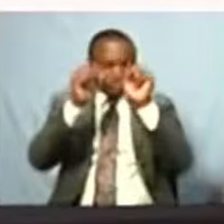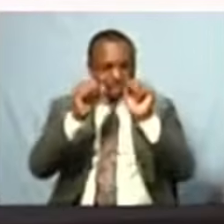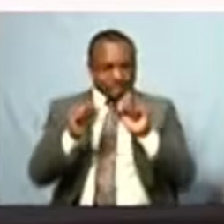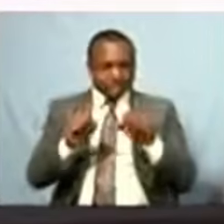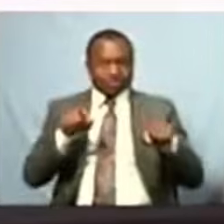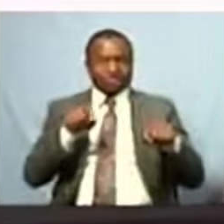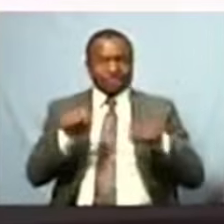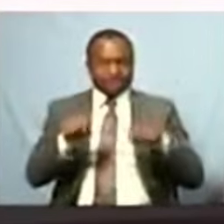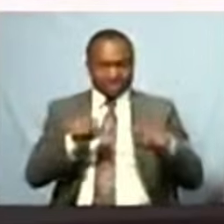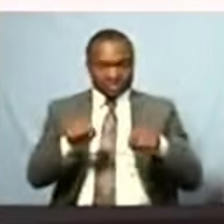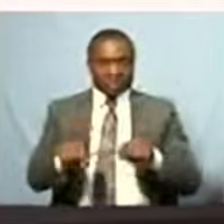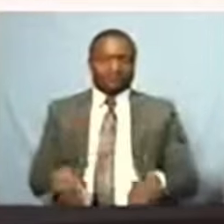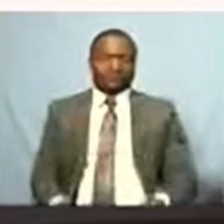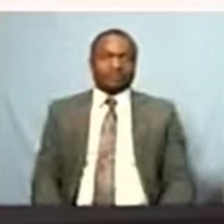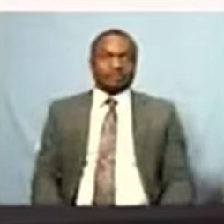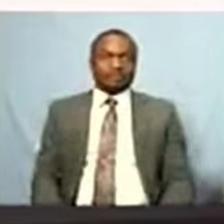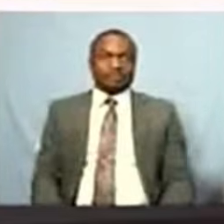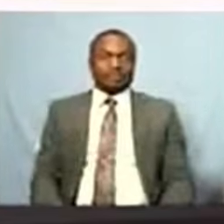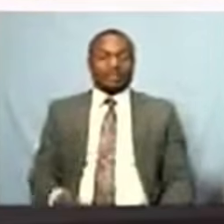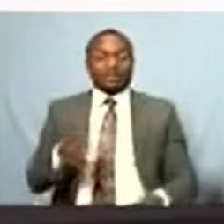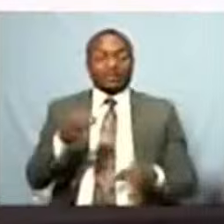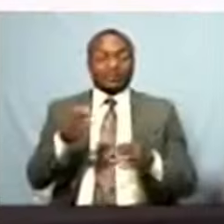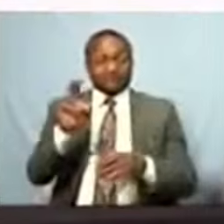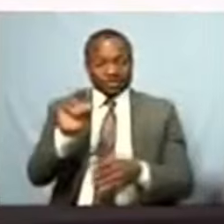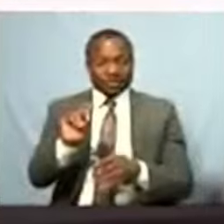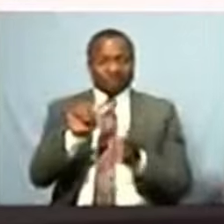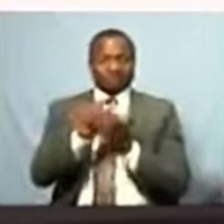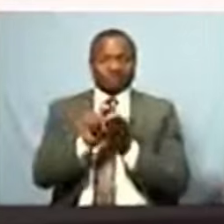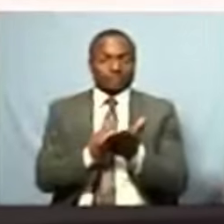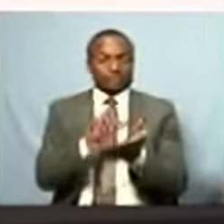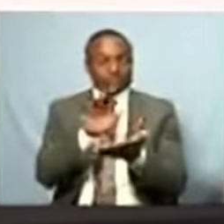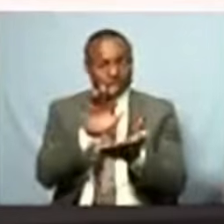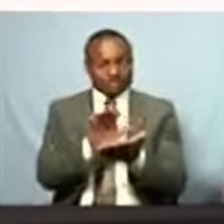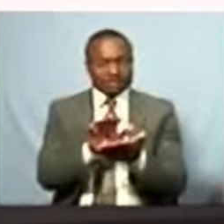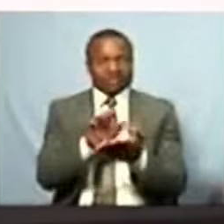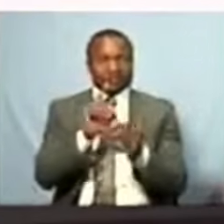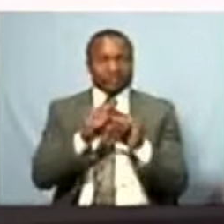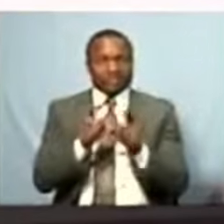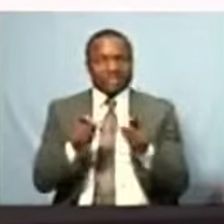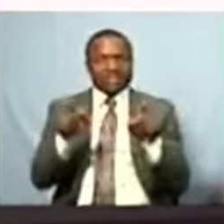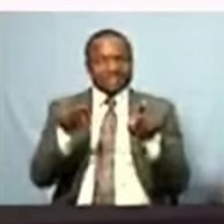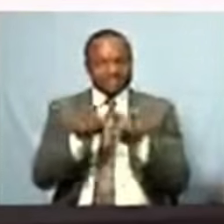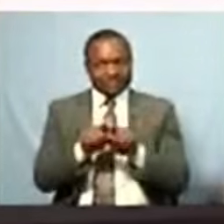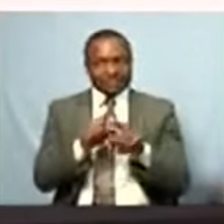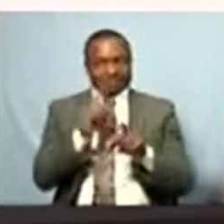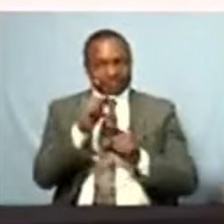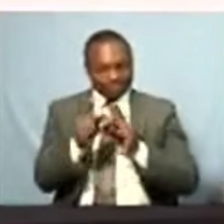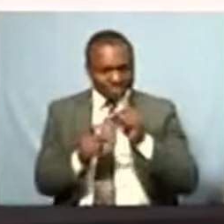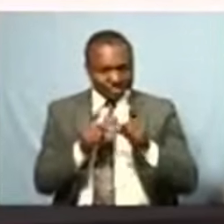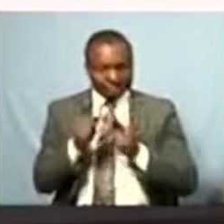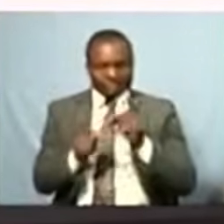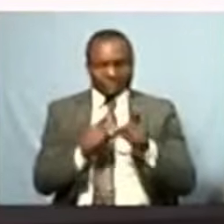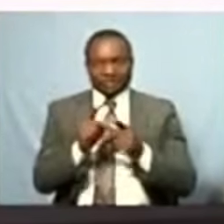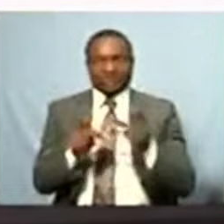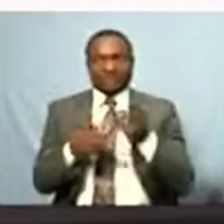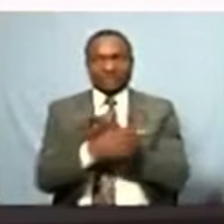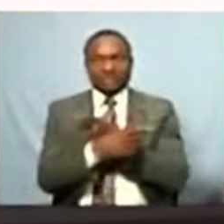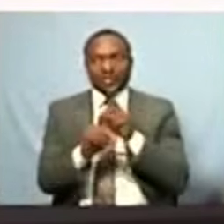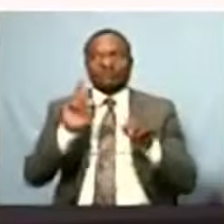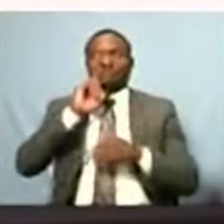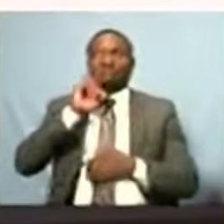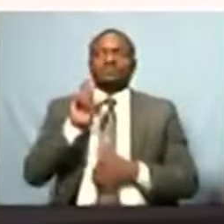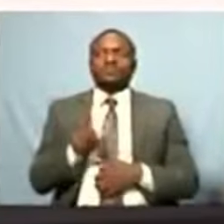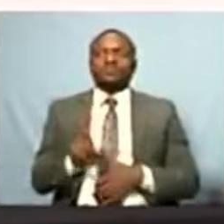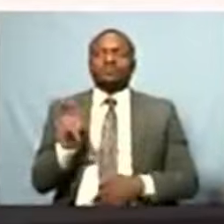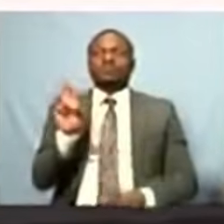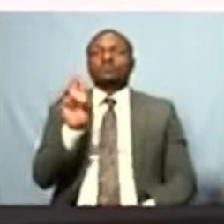governance and everything, so even if there is no law in place to that effect, but the same processes which are democratic should